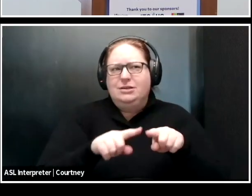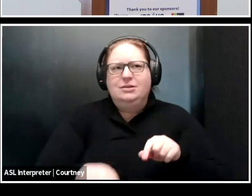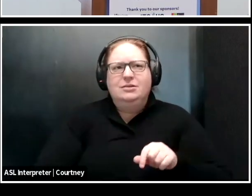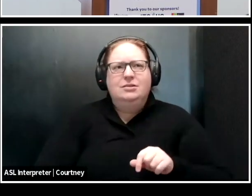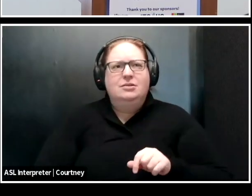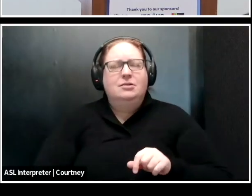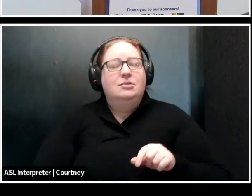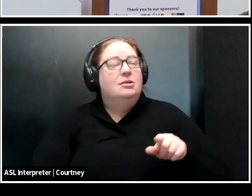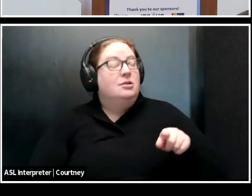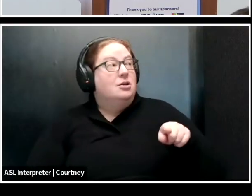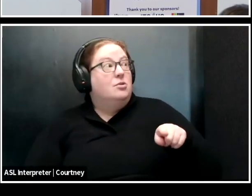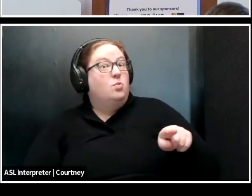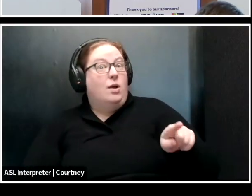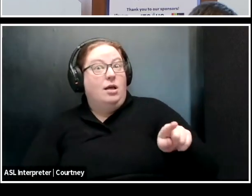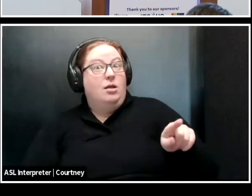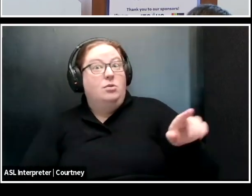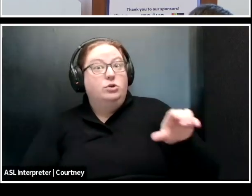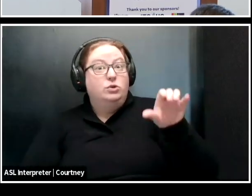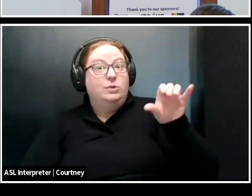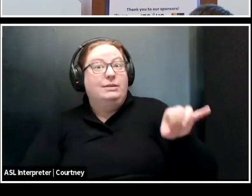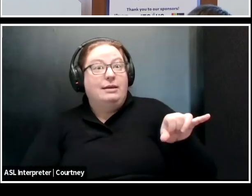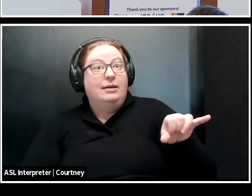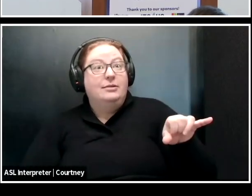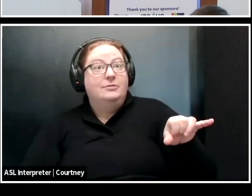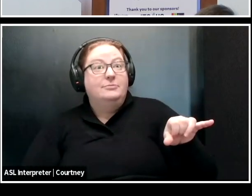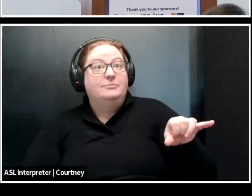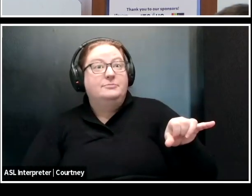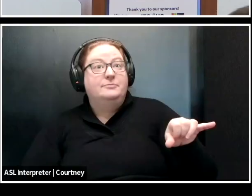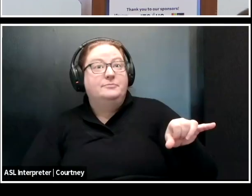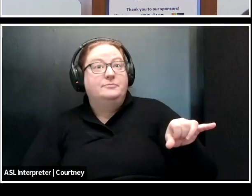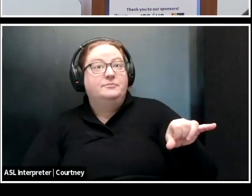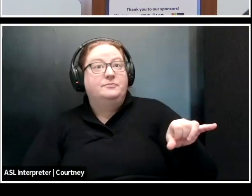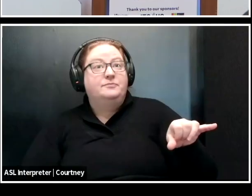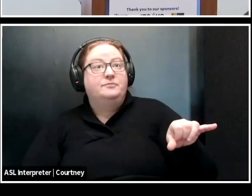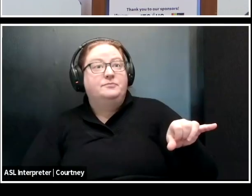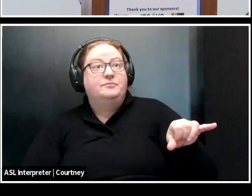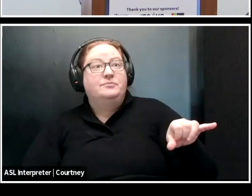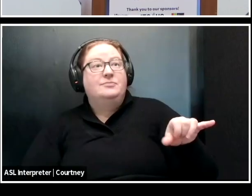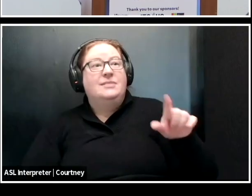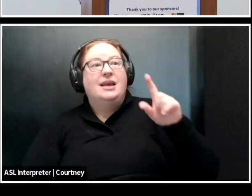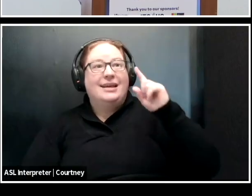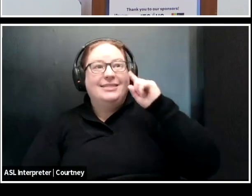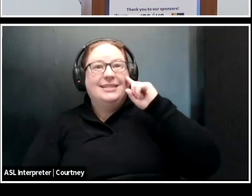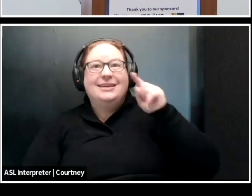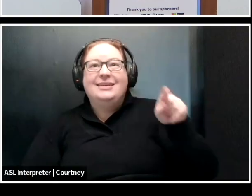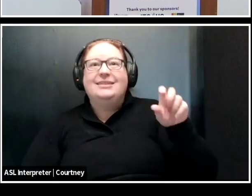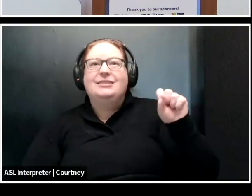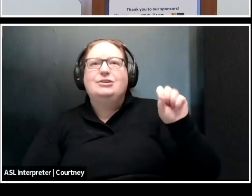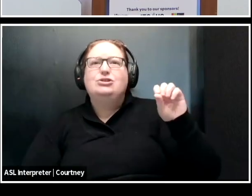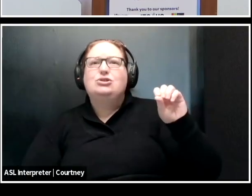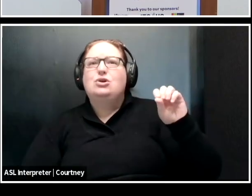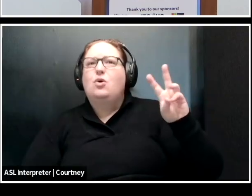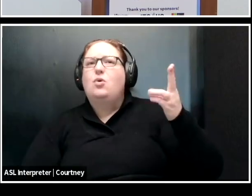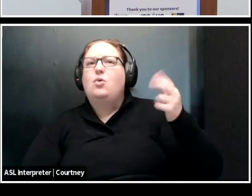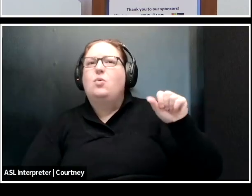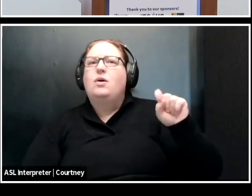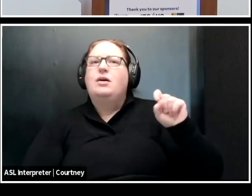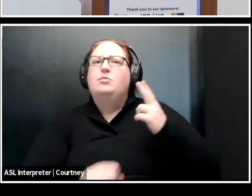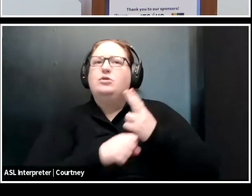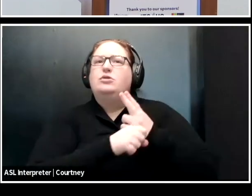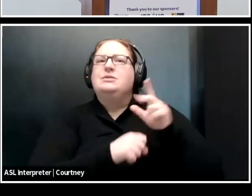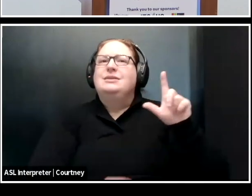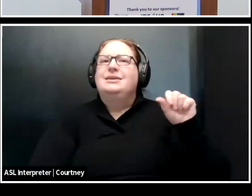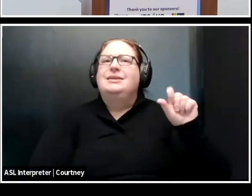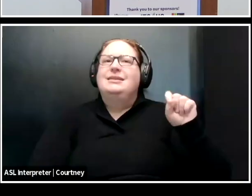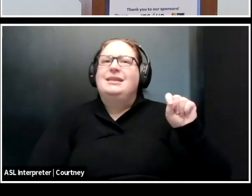And while we're doing that, I think that in the so what, we're using lat lon, but I think it would really help if